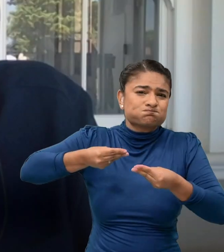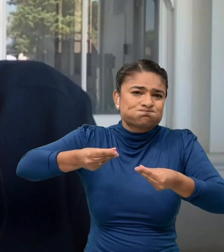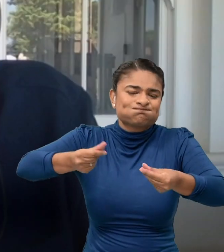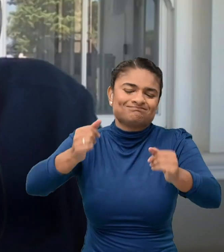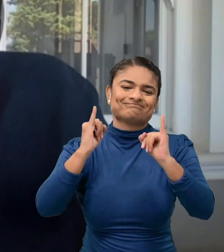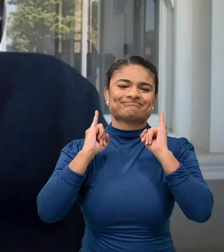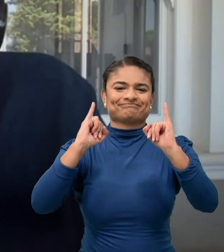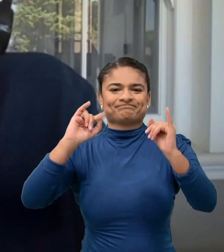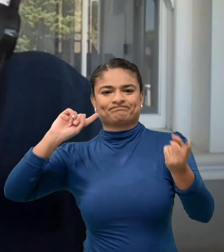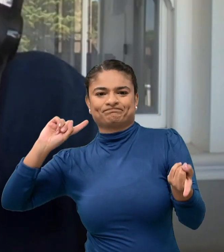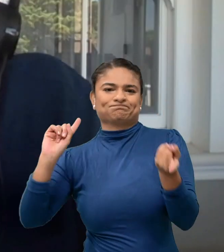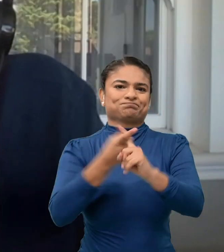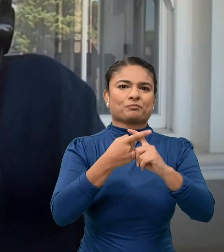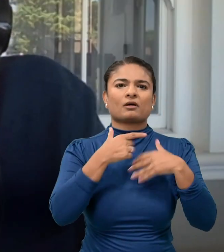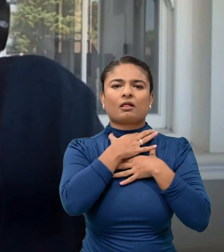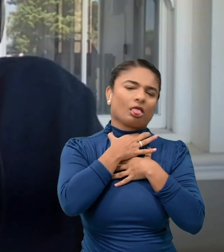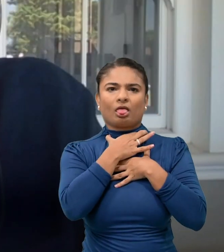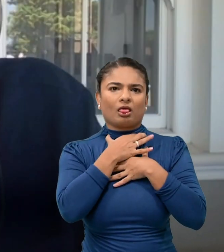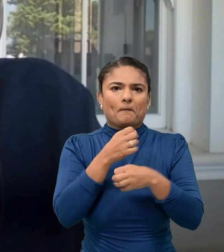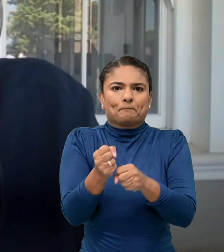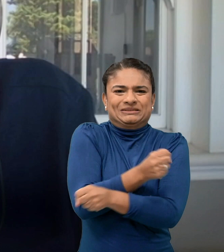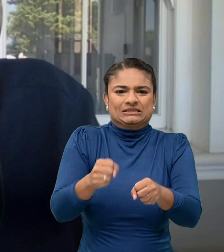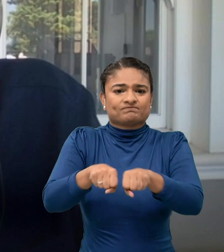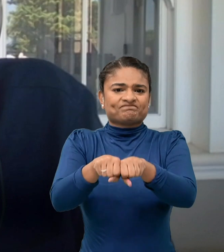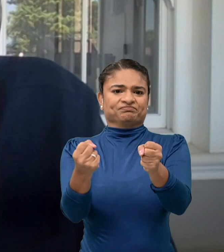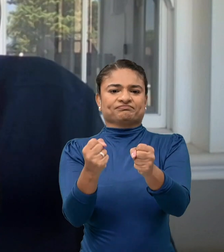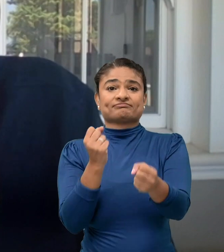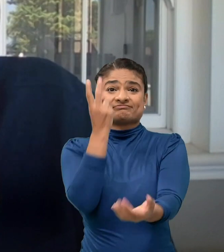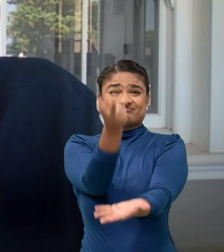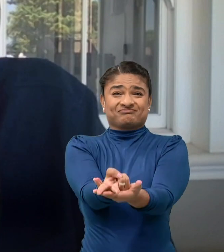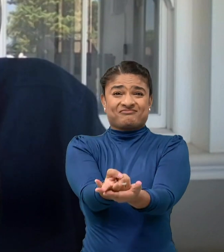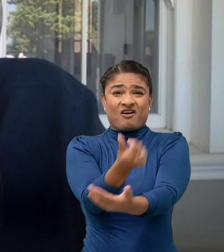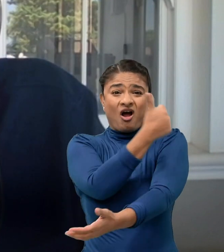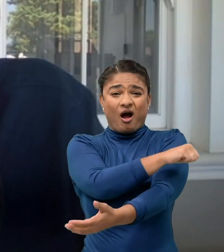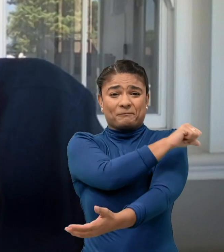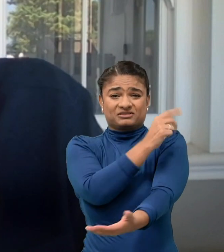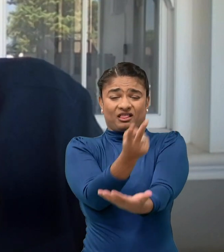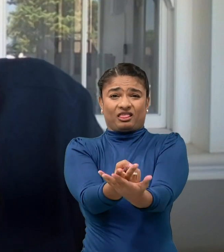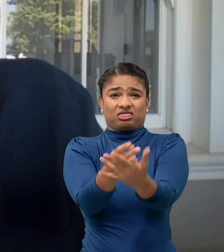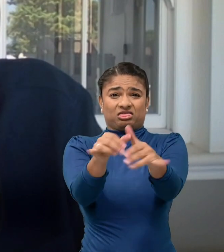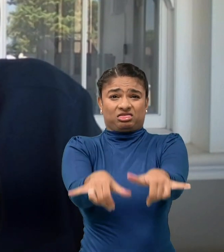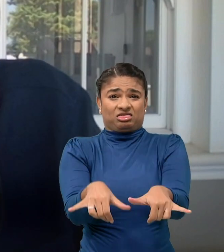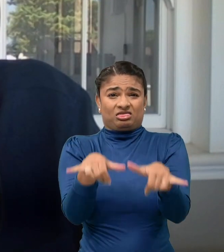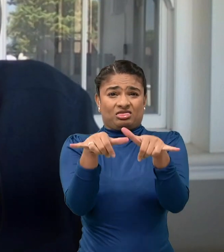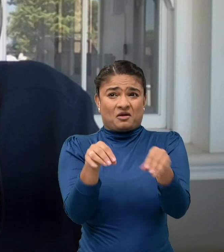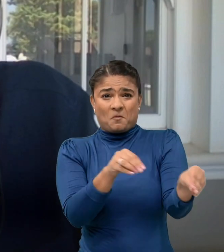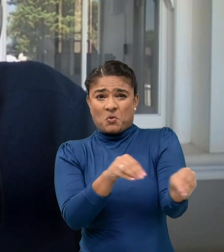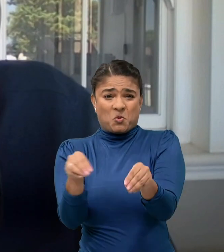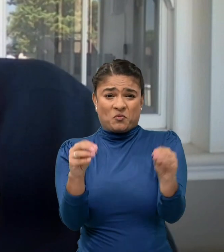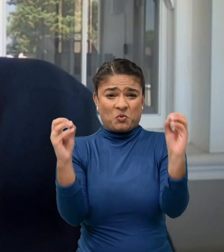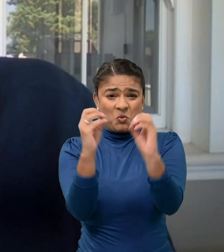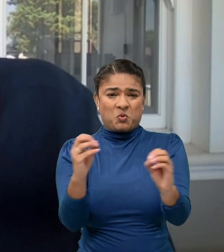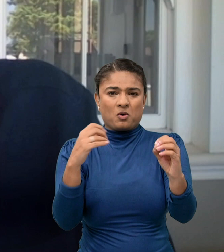and I had the fortune and misfortune to break my neck. And when you lie in hospital for 6 months without moving a